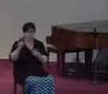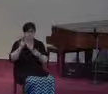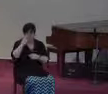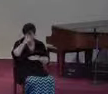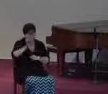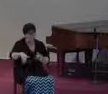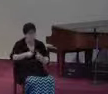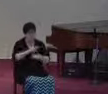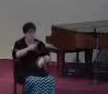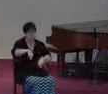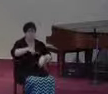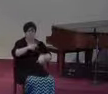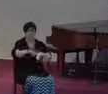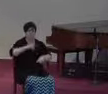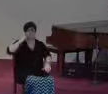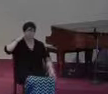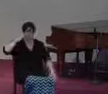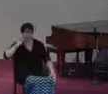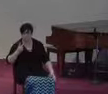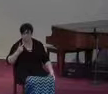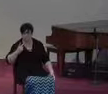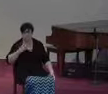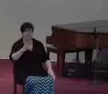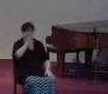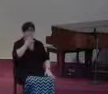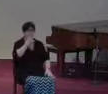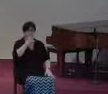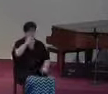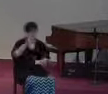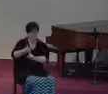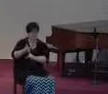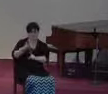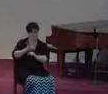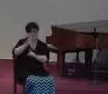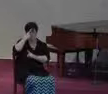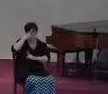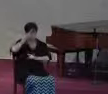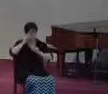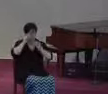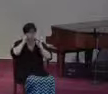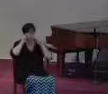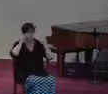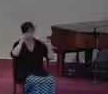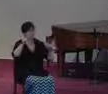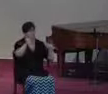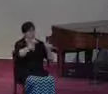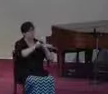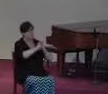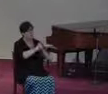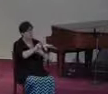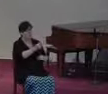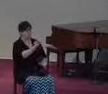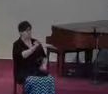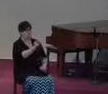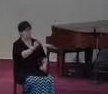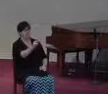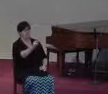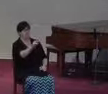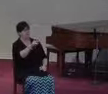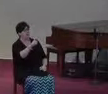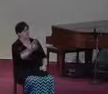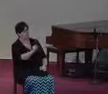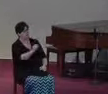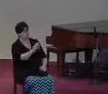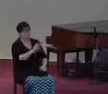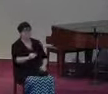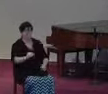nations, a light for revelation to the Gentiles and the glory